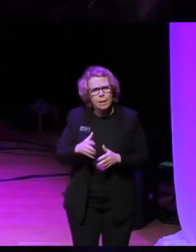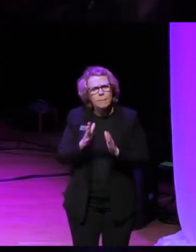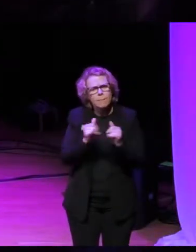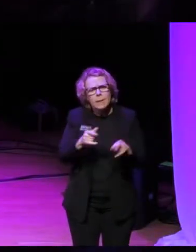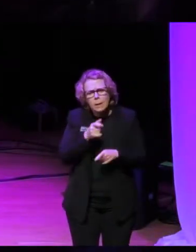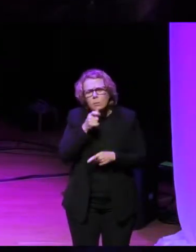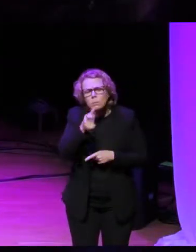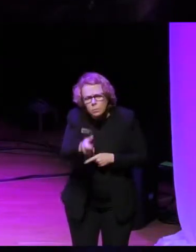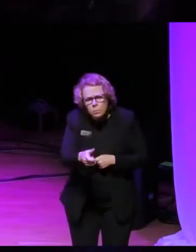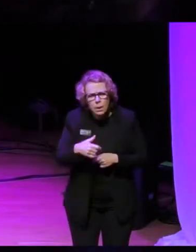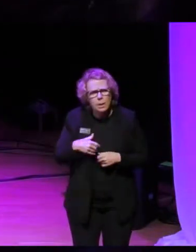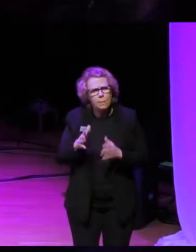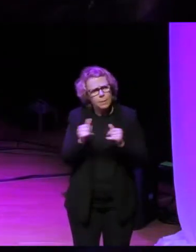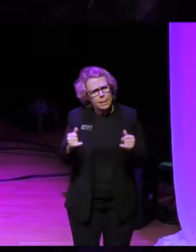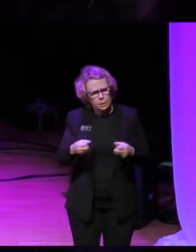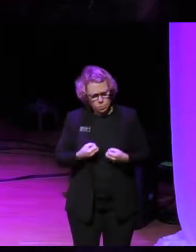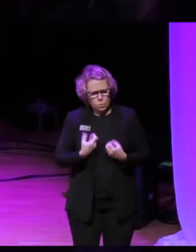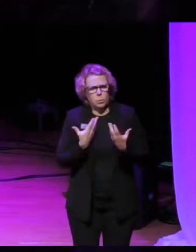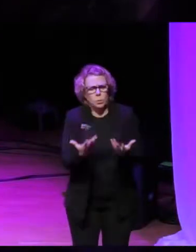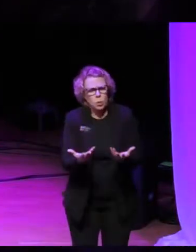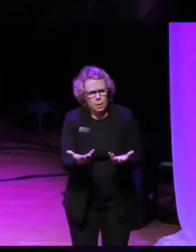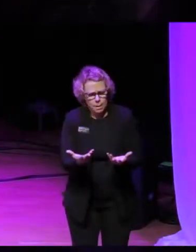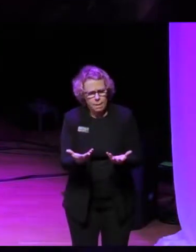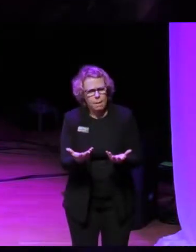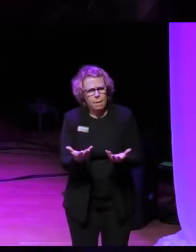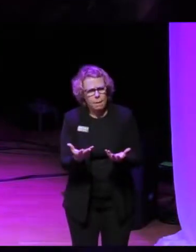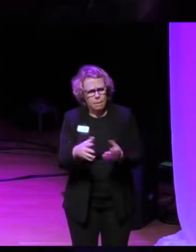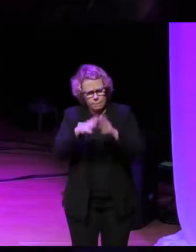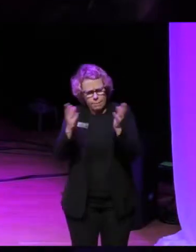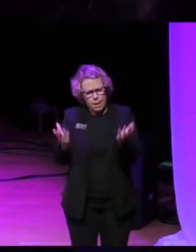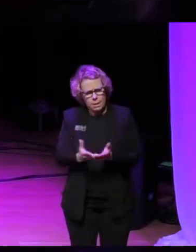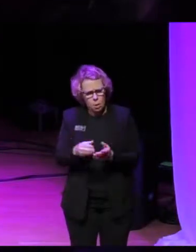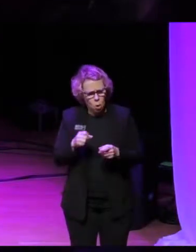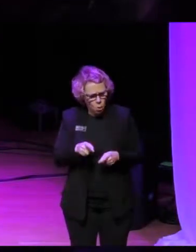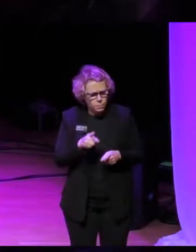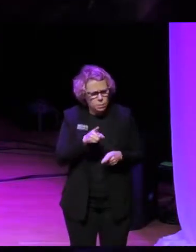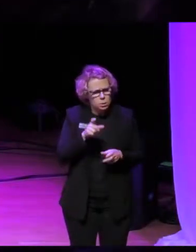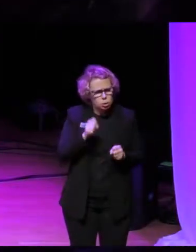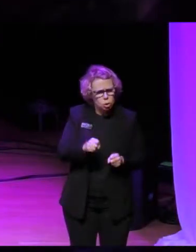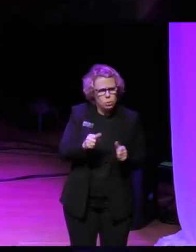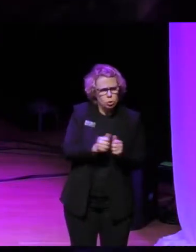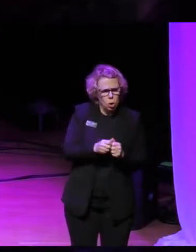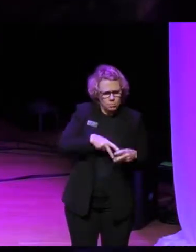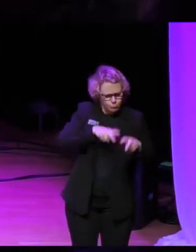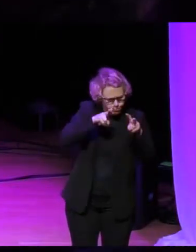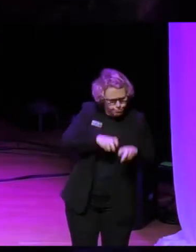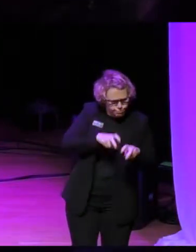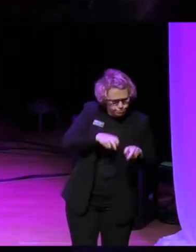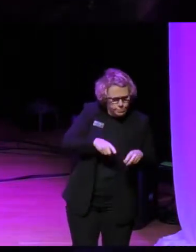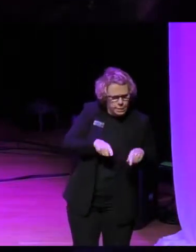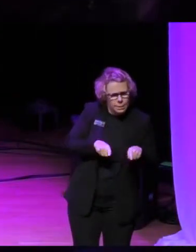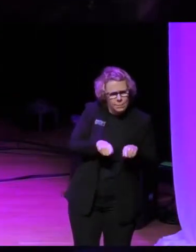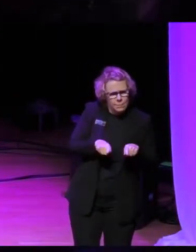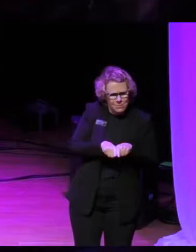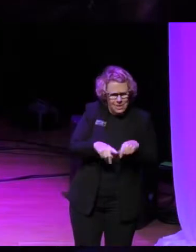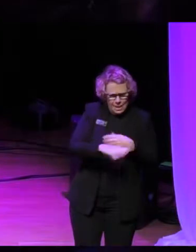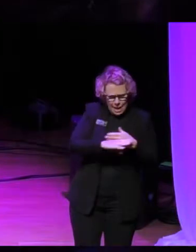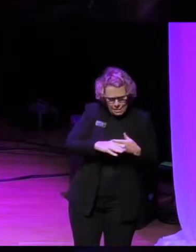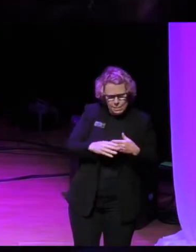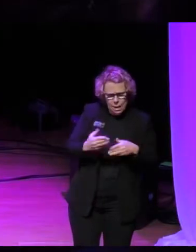expression worldwide. If this type of suspicionless search at borders becomes the norm, it